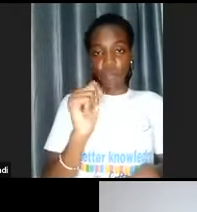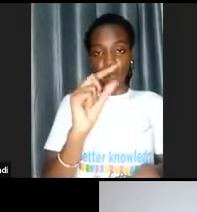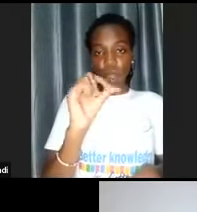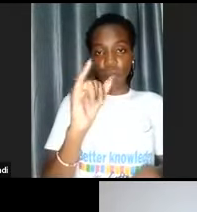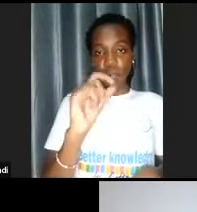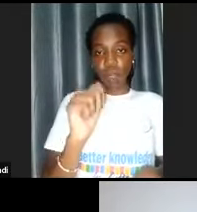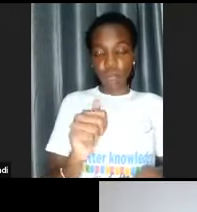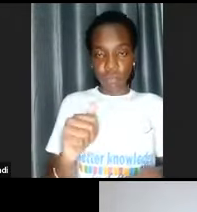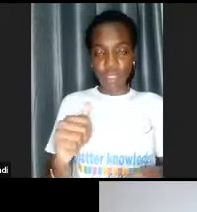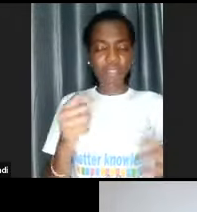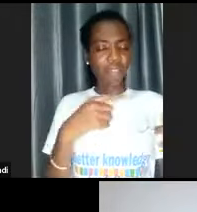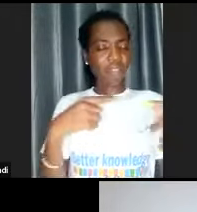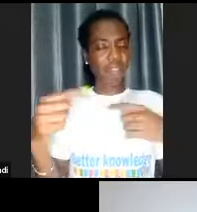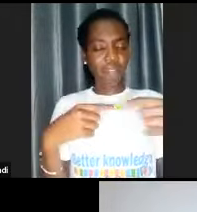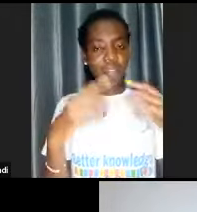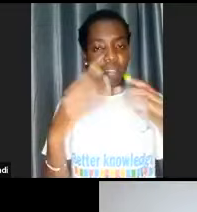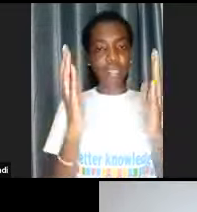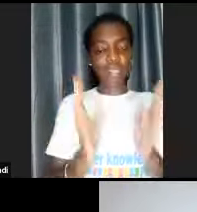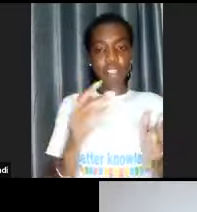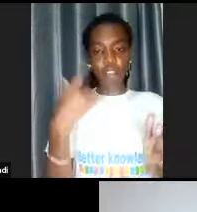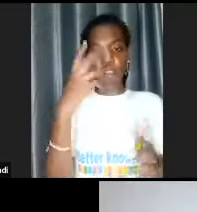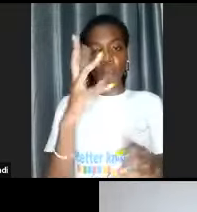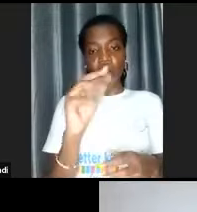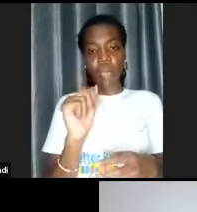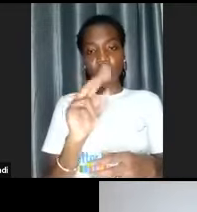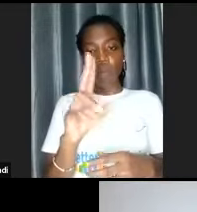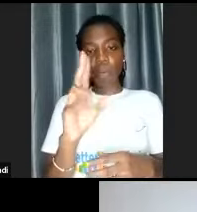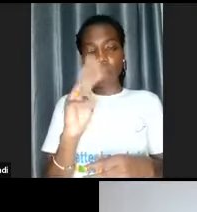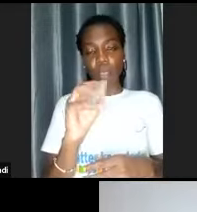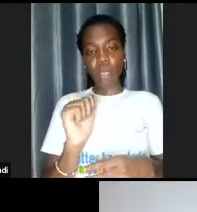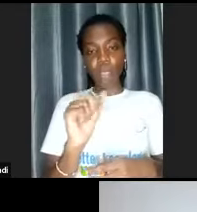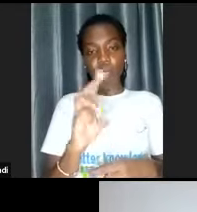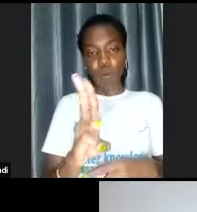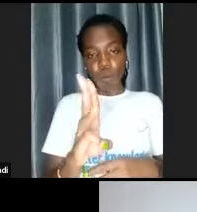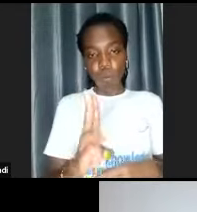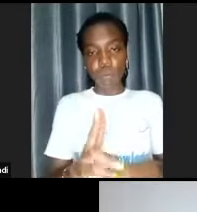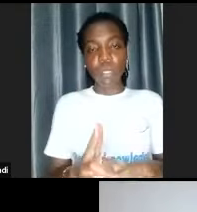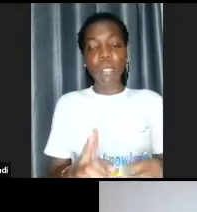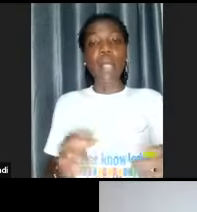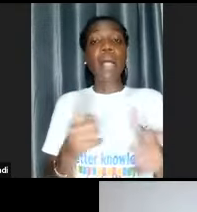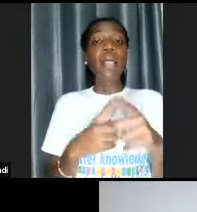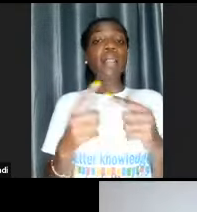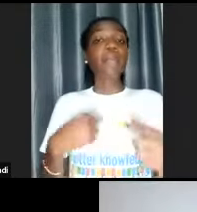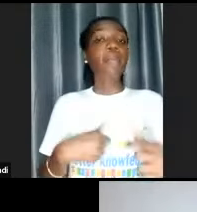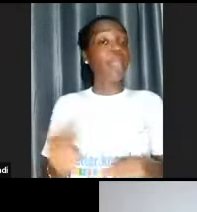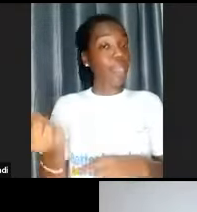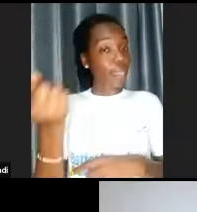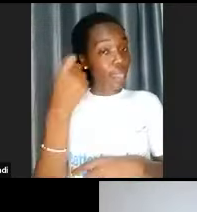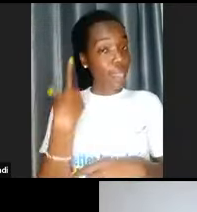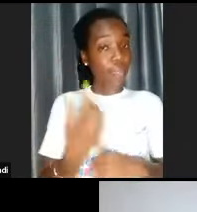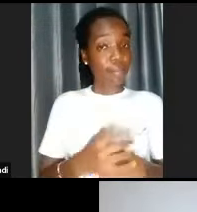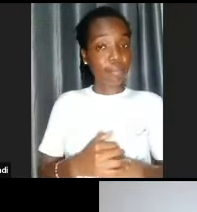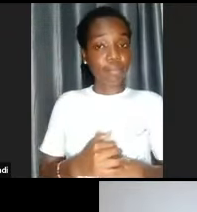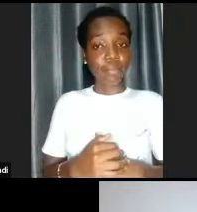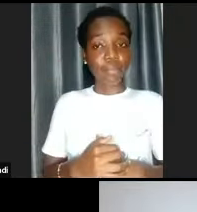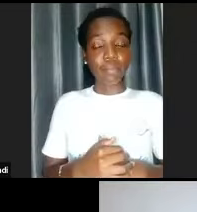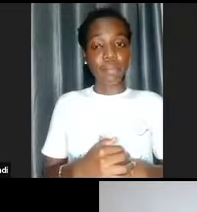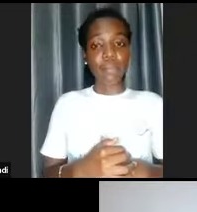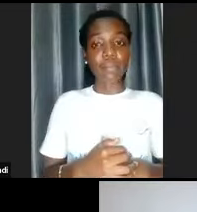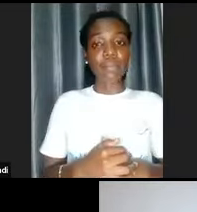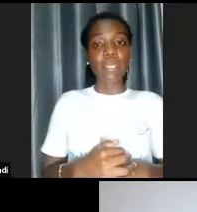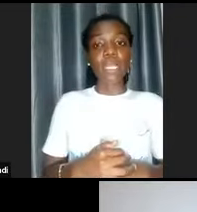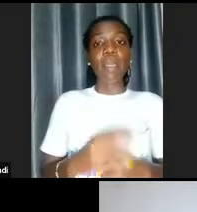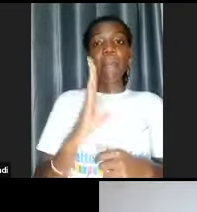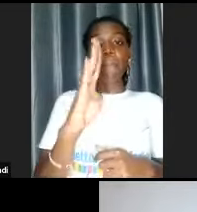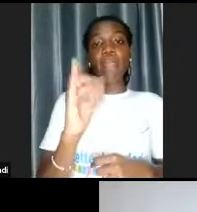those fighting for liberation. Now, today is when I learned that Bildad Kagia picked